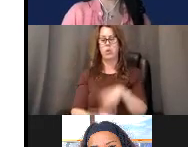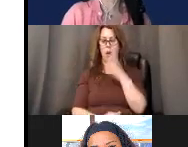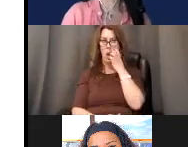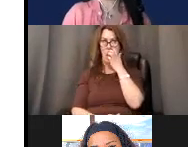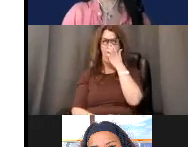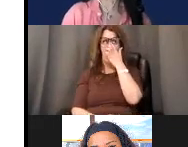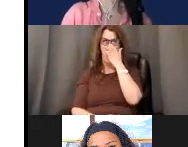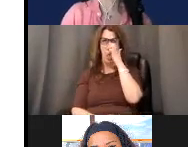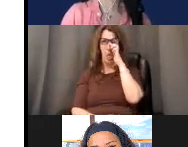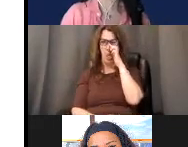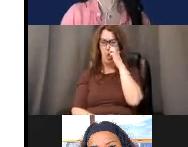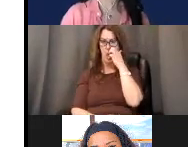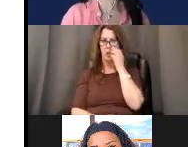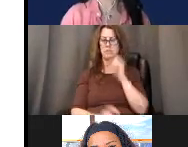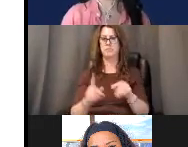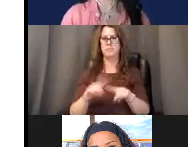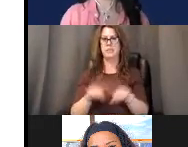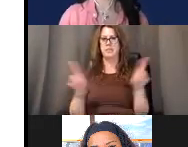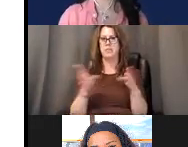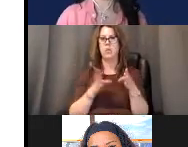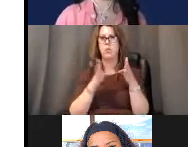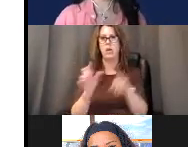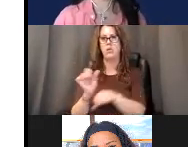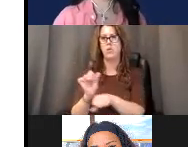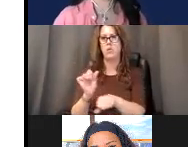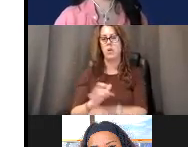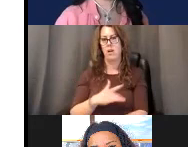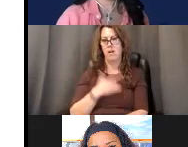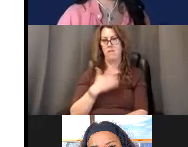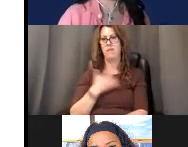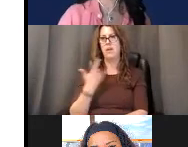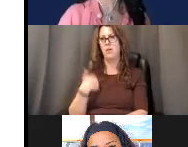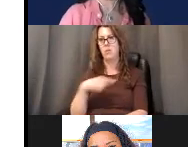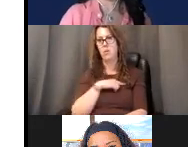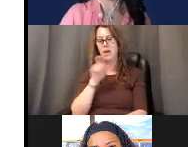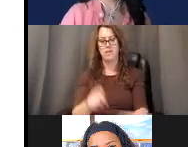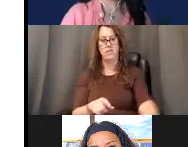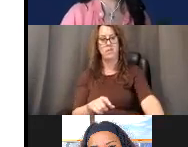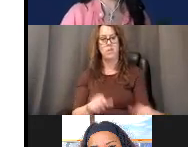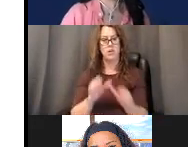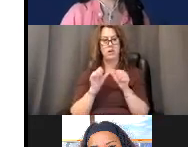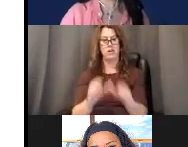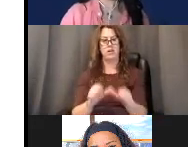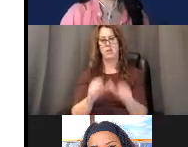different way to work that is just something I feel like we have to keep acknowledging and lifting